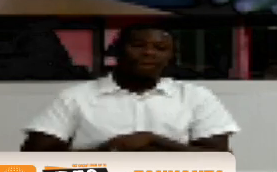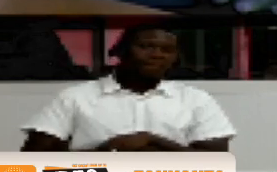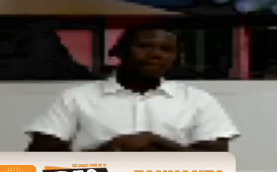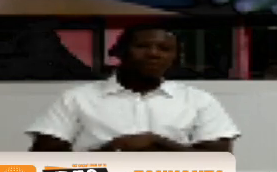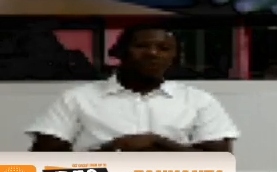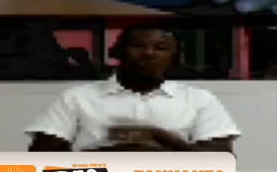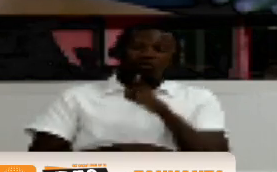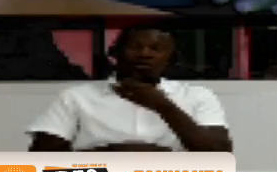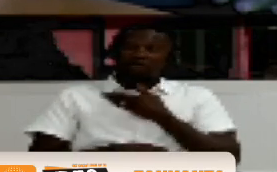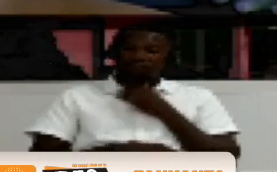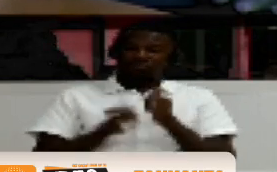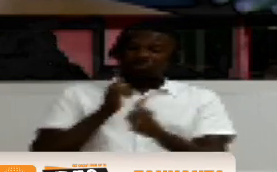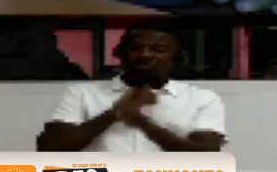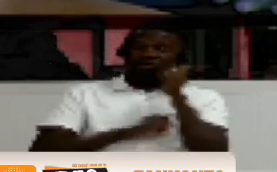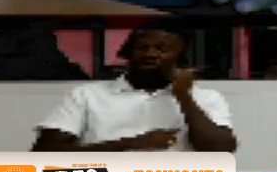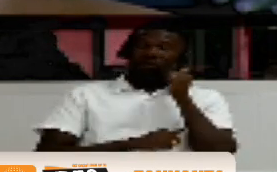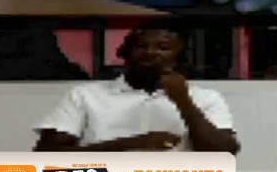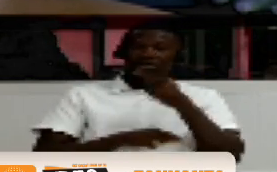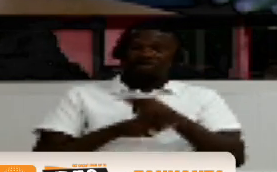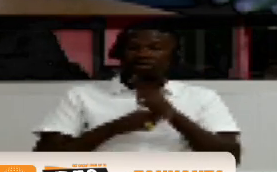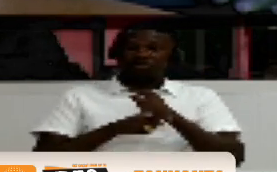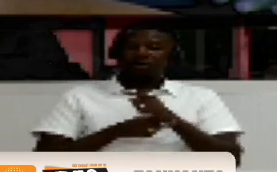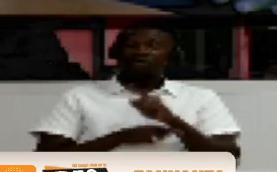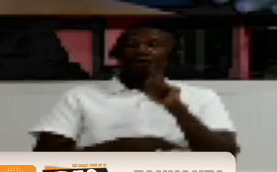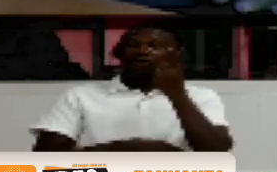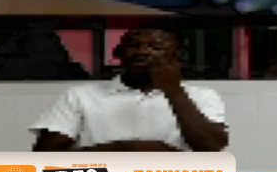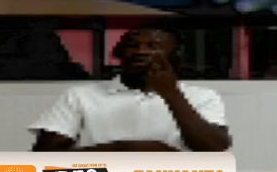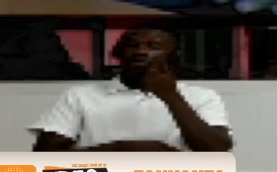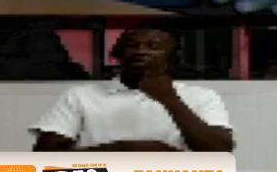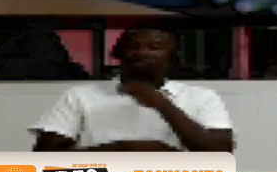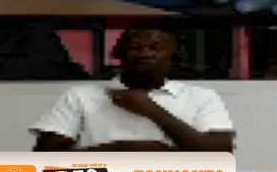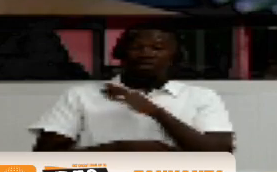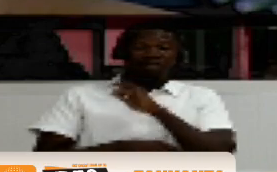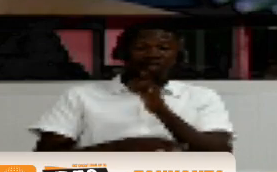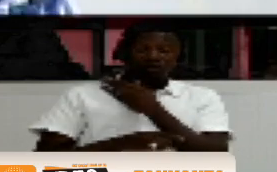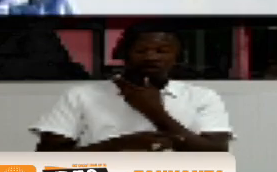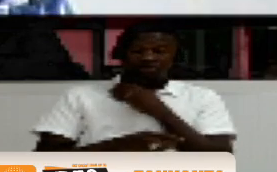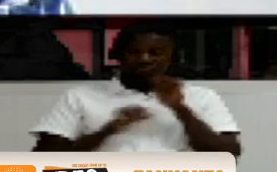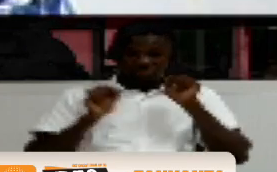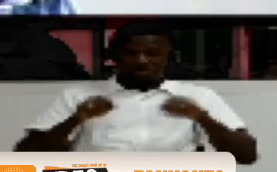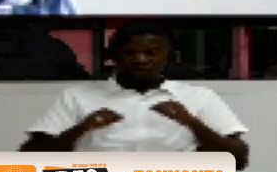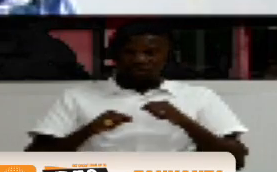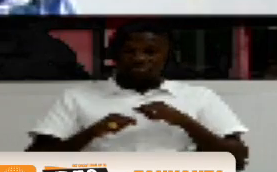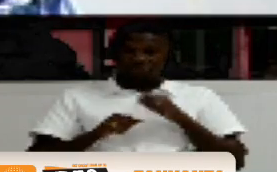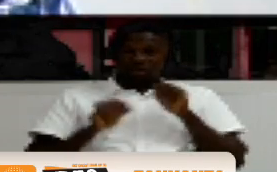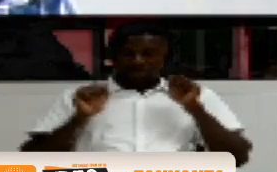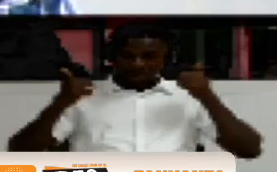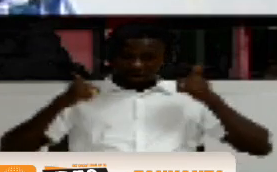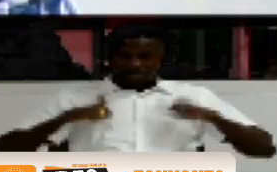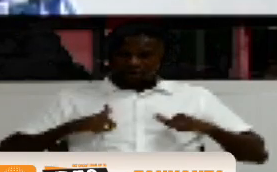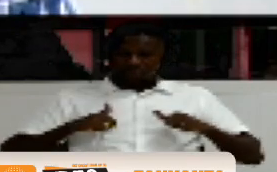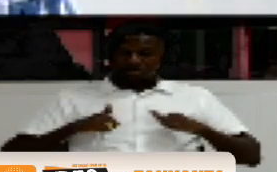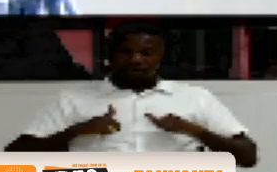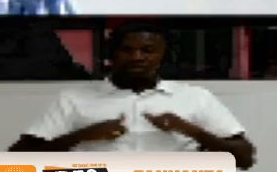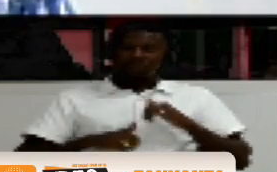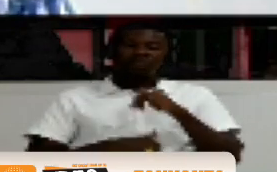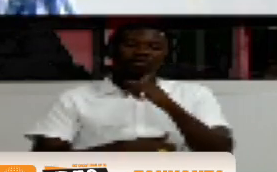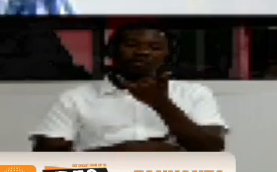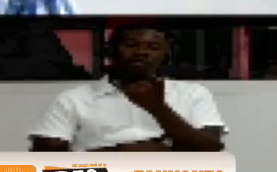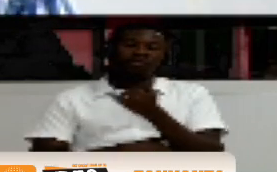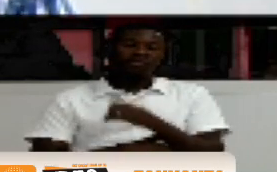So you had to return to Gambia first before any of that possibility was explored? Yes.